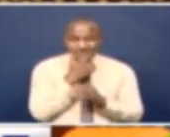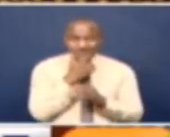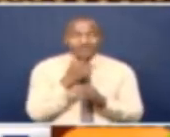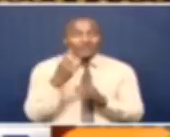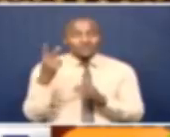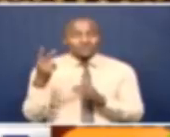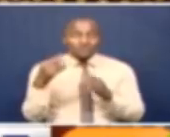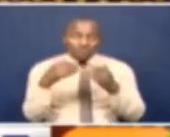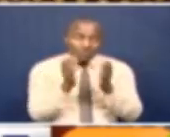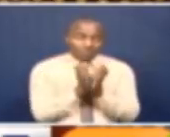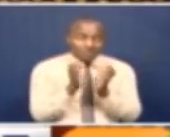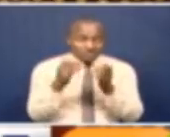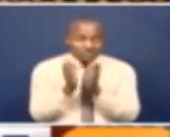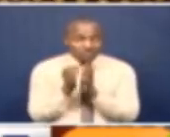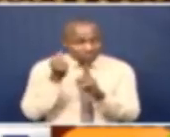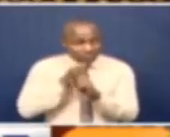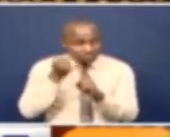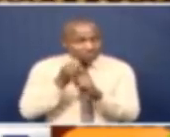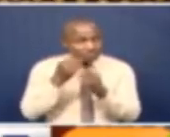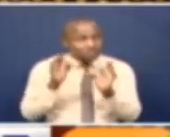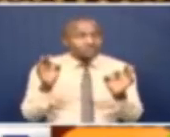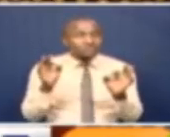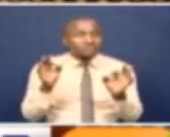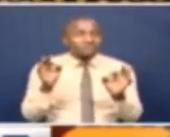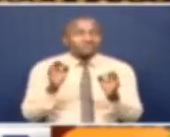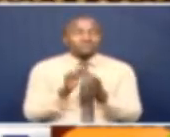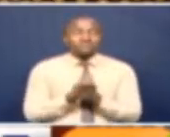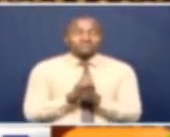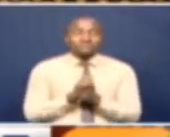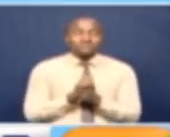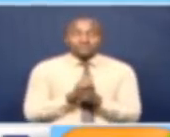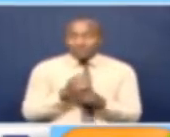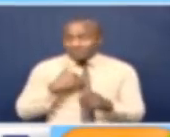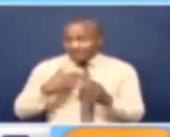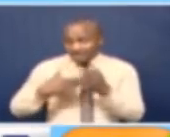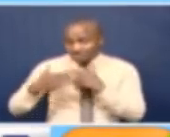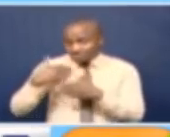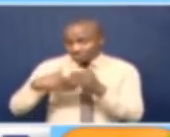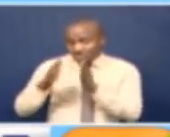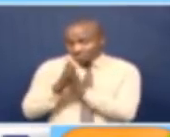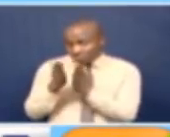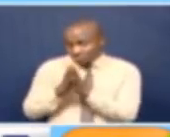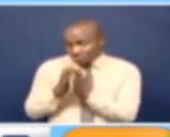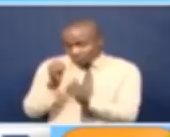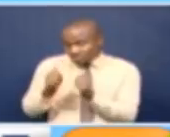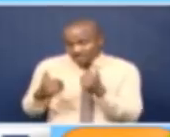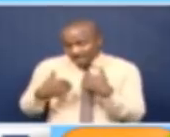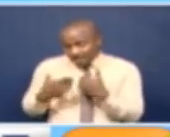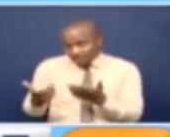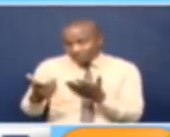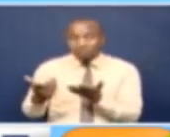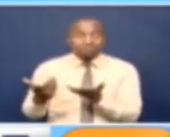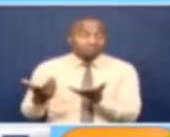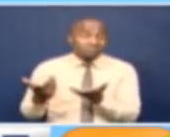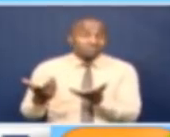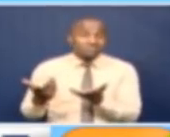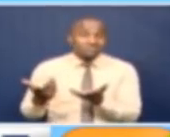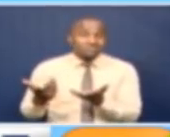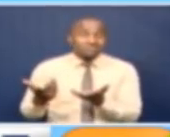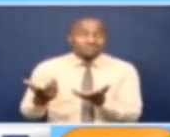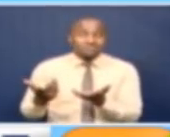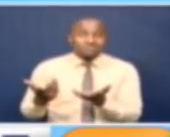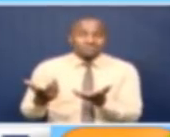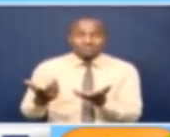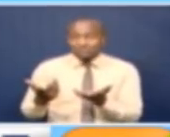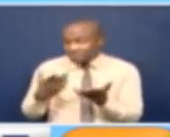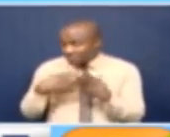That the two communities are the ones who had fought for freedom. Because anyway, in my history, Kenyans books, out there, know my history books demonstrate that does allude to people who fought for